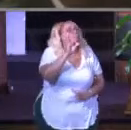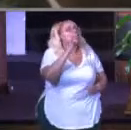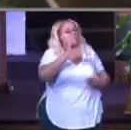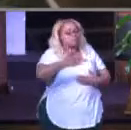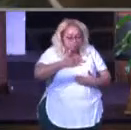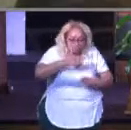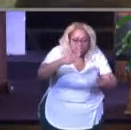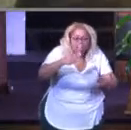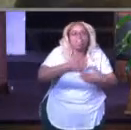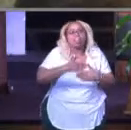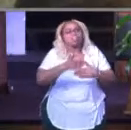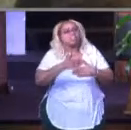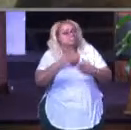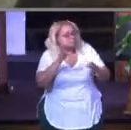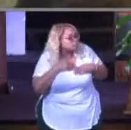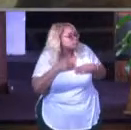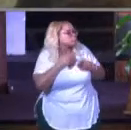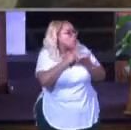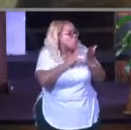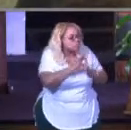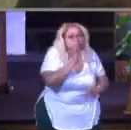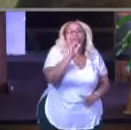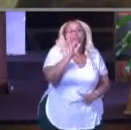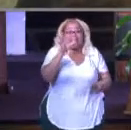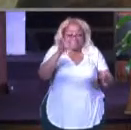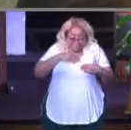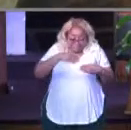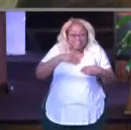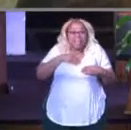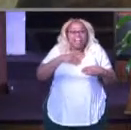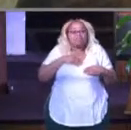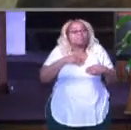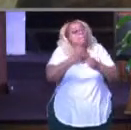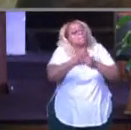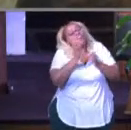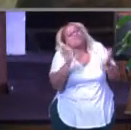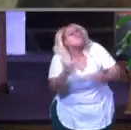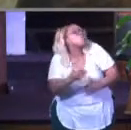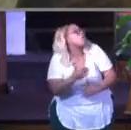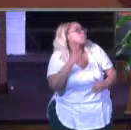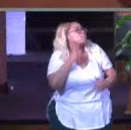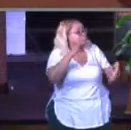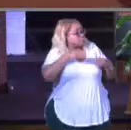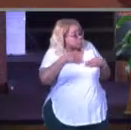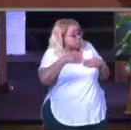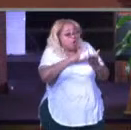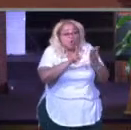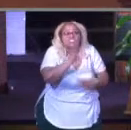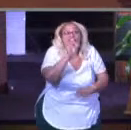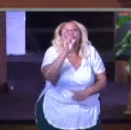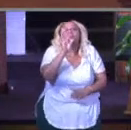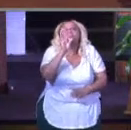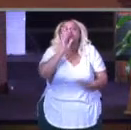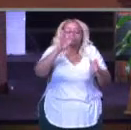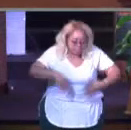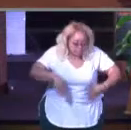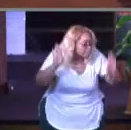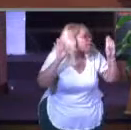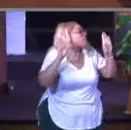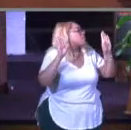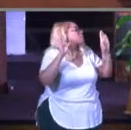Spirit. Breathe. Receive the Holy Spirit. Accept. And make room, receive the Holy Spirit.